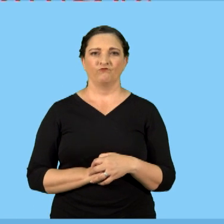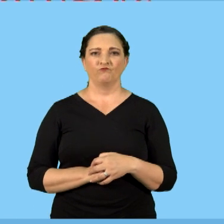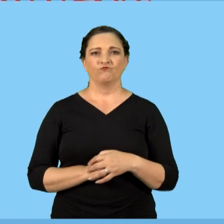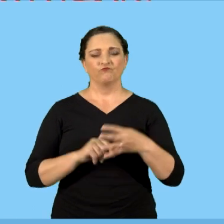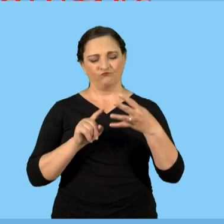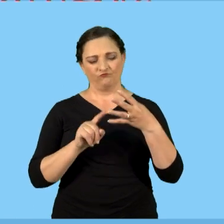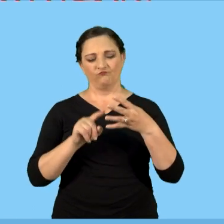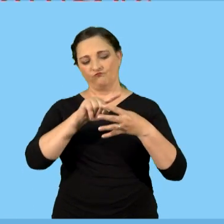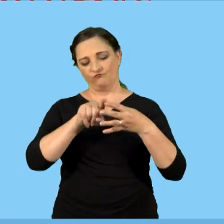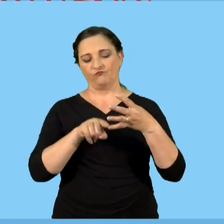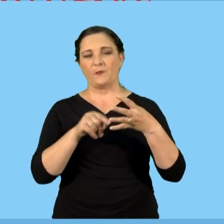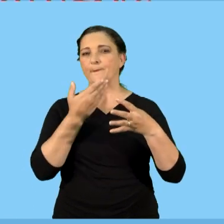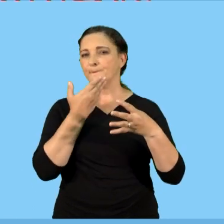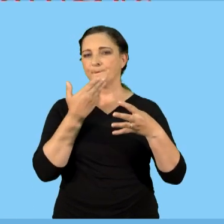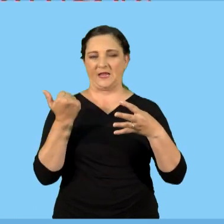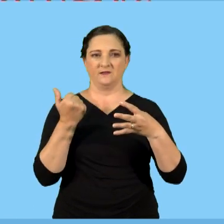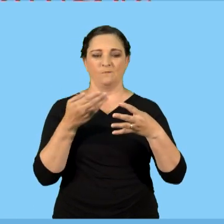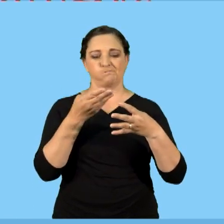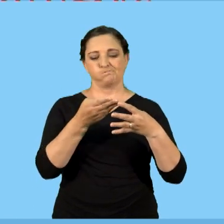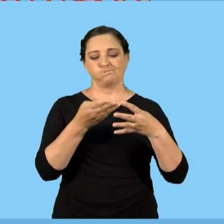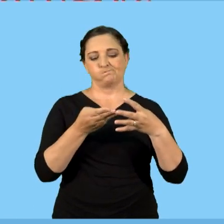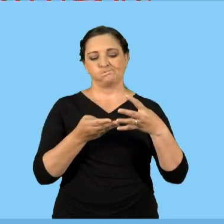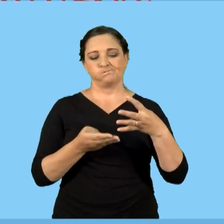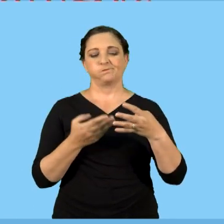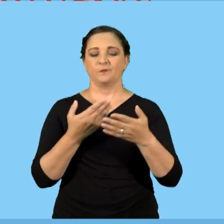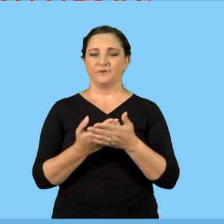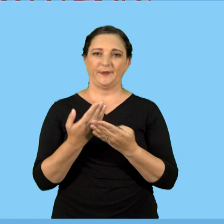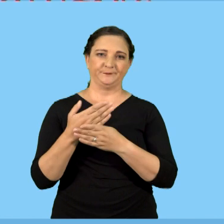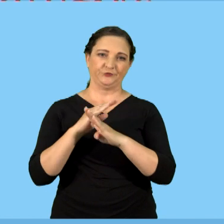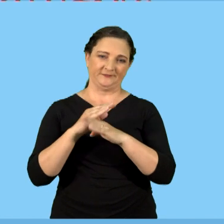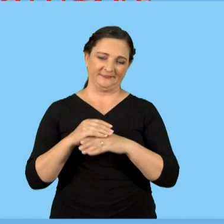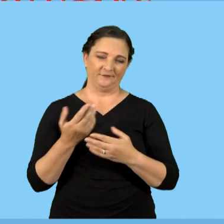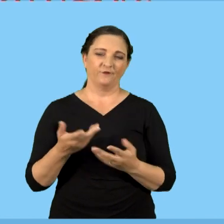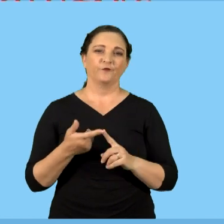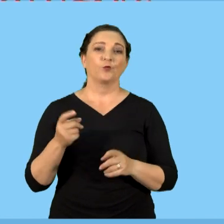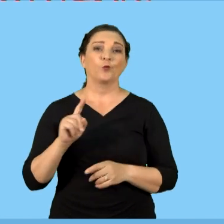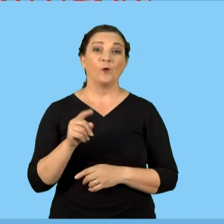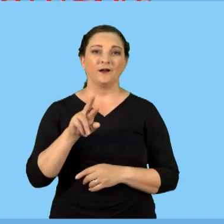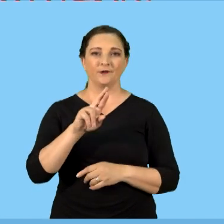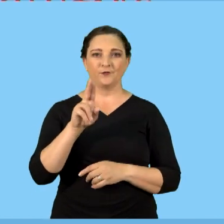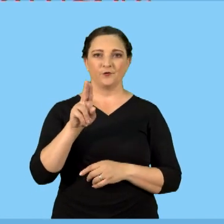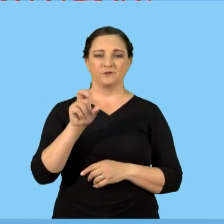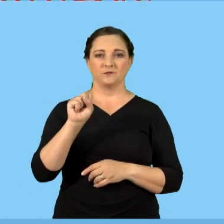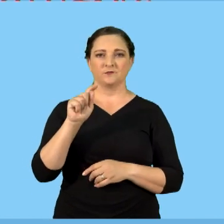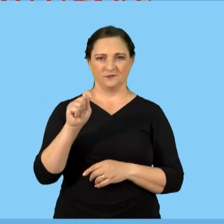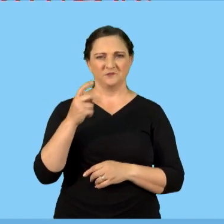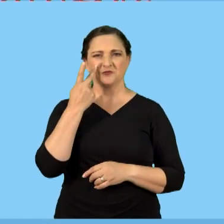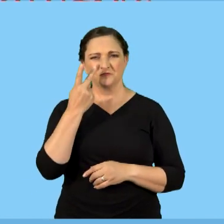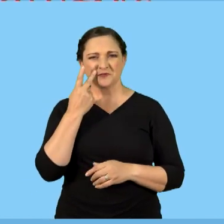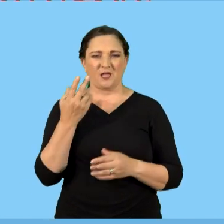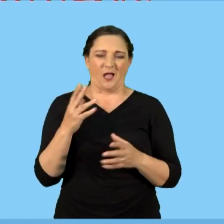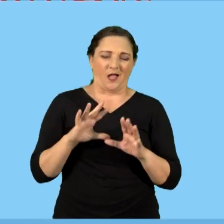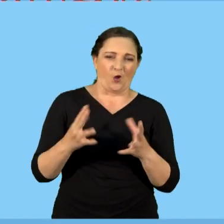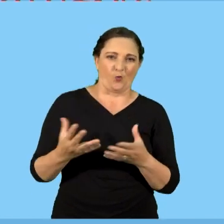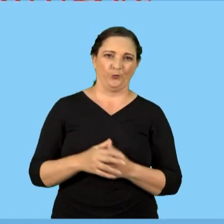There we go. So these are the best methods that we can use in order to prevent these materials from rusting. And these are the methods that you're going to